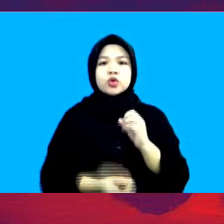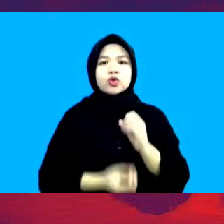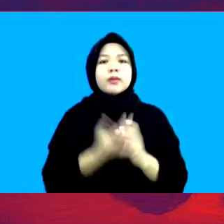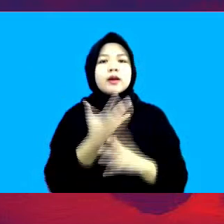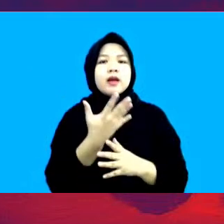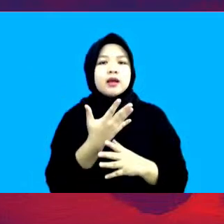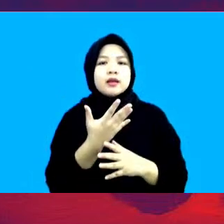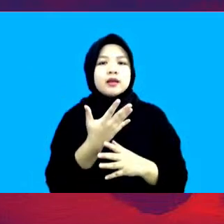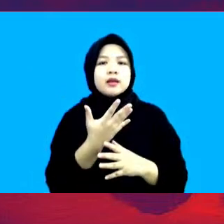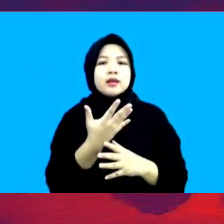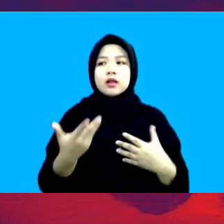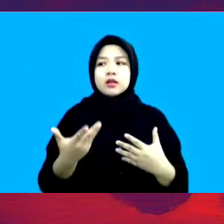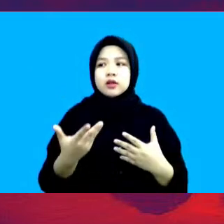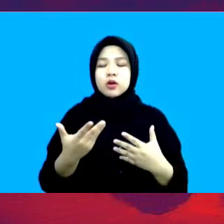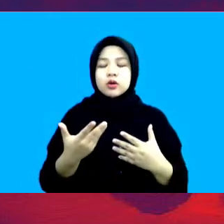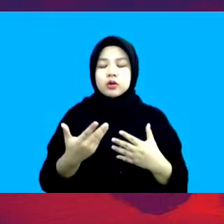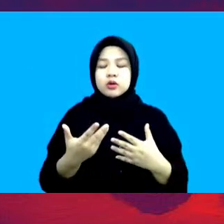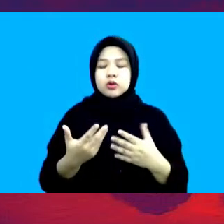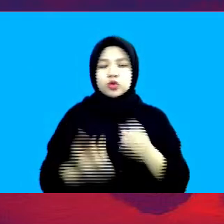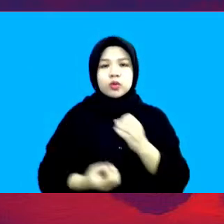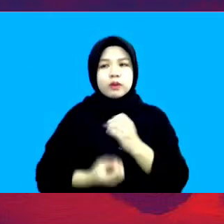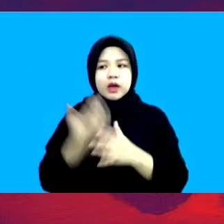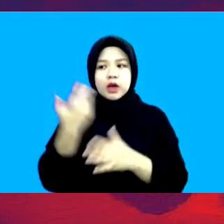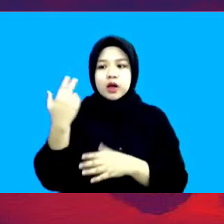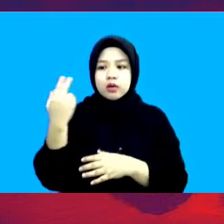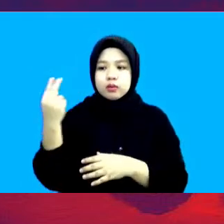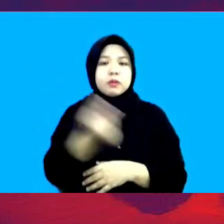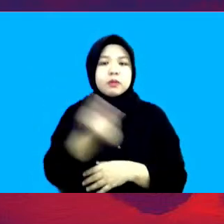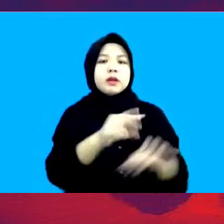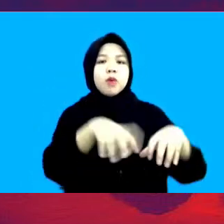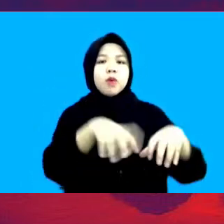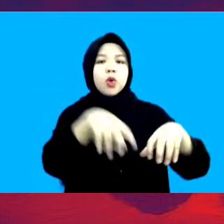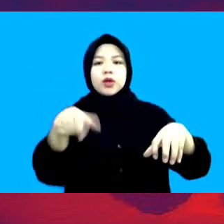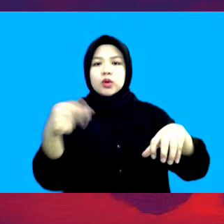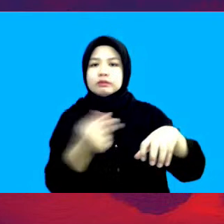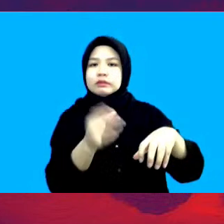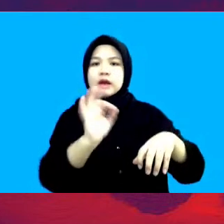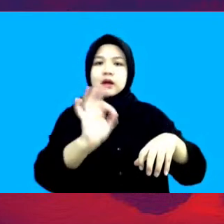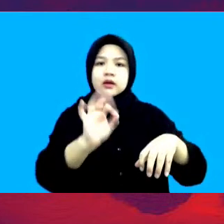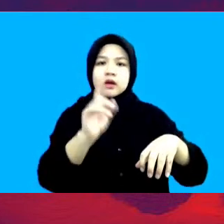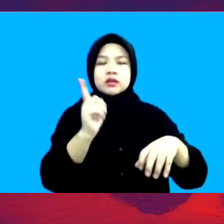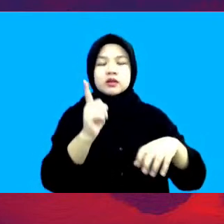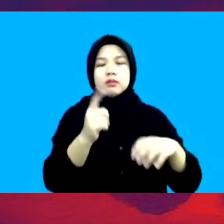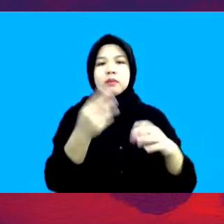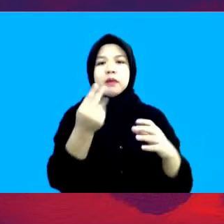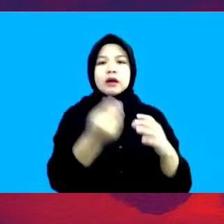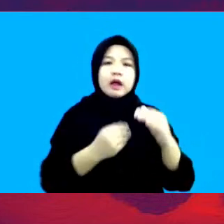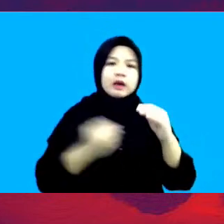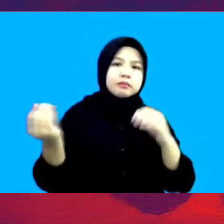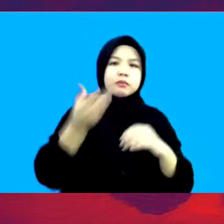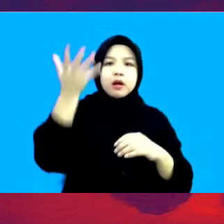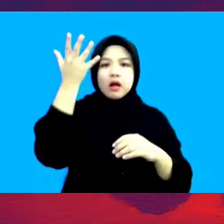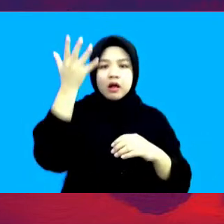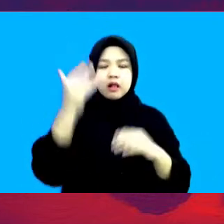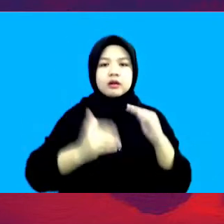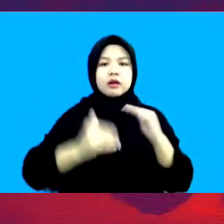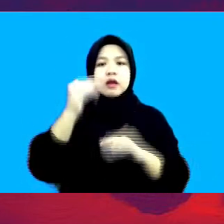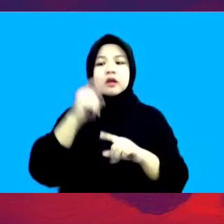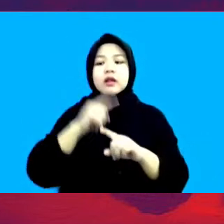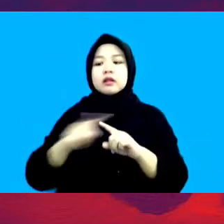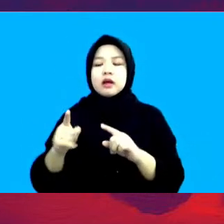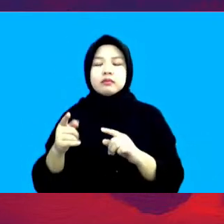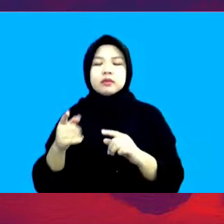foreign reserve to buy those products because the price is going up and the supply is quite limited internationally.